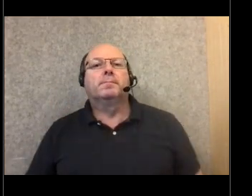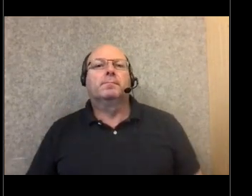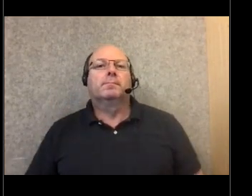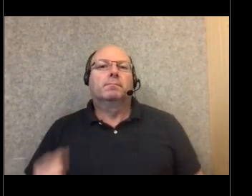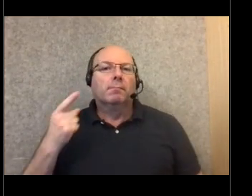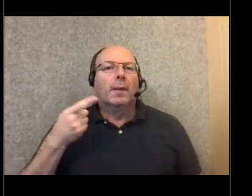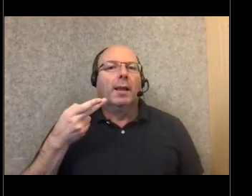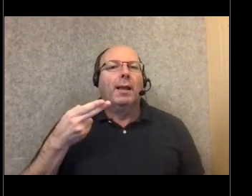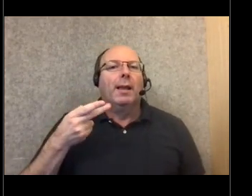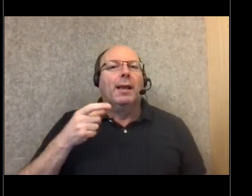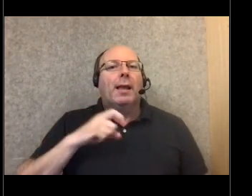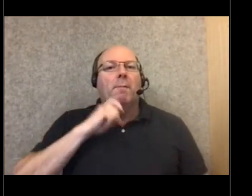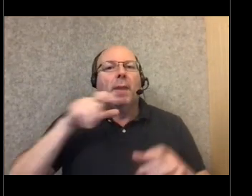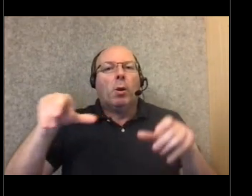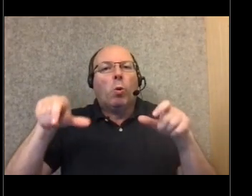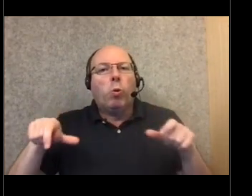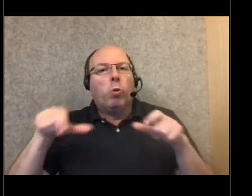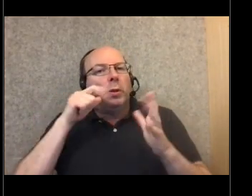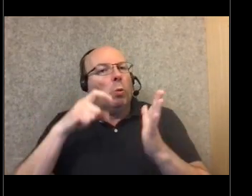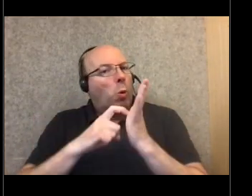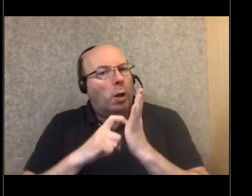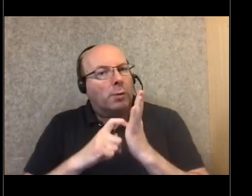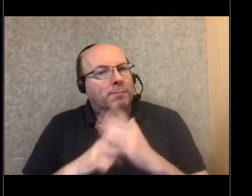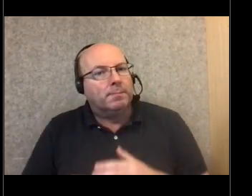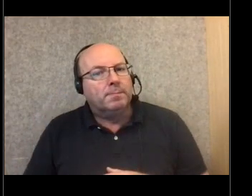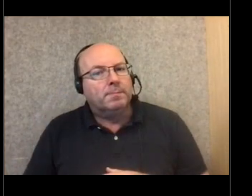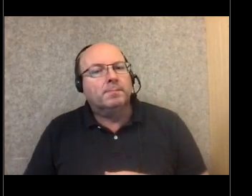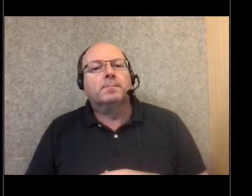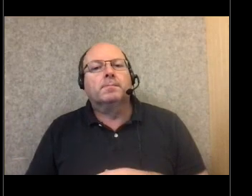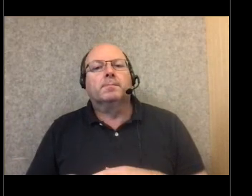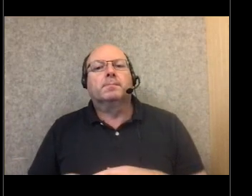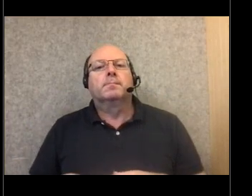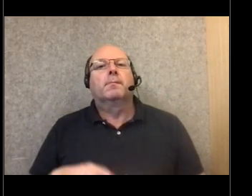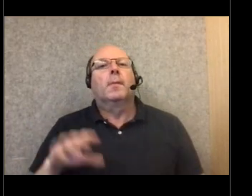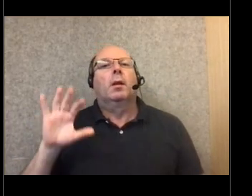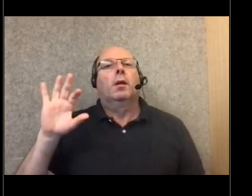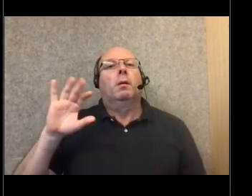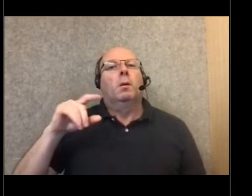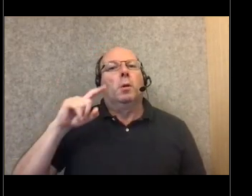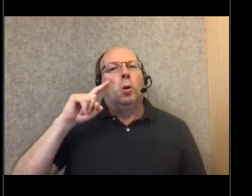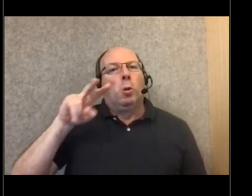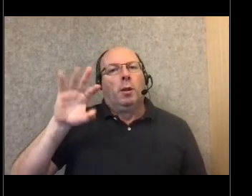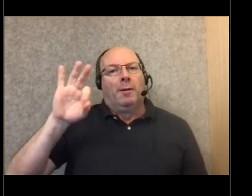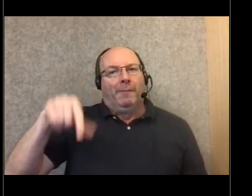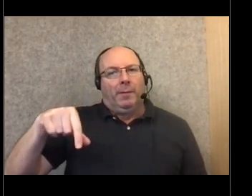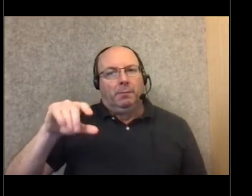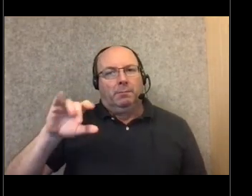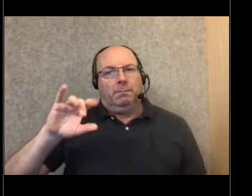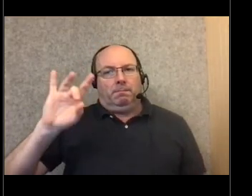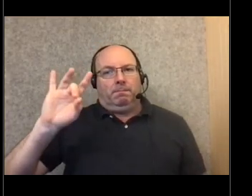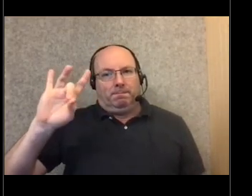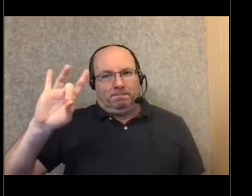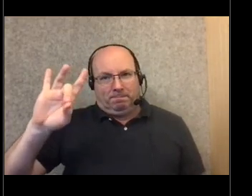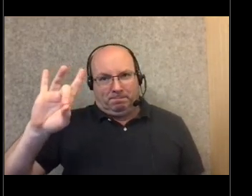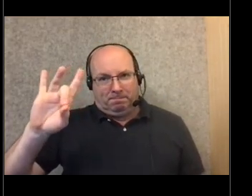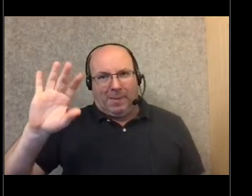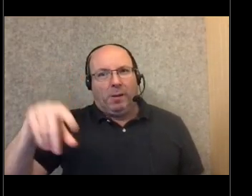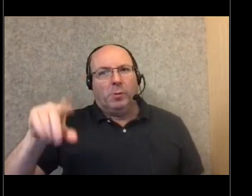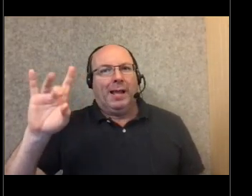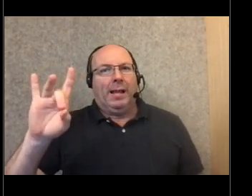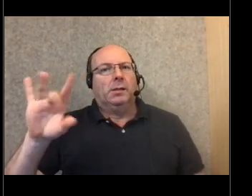required. And you can refer to this in the frequently asked questions number 8 that discusses the